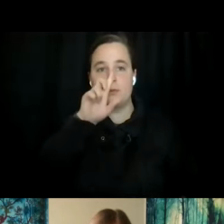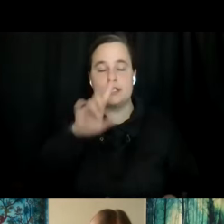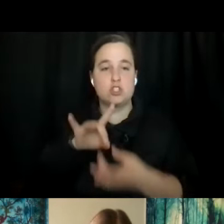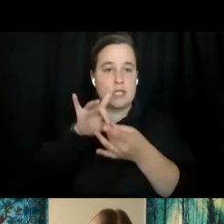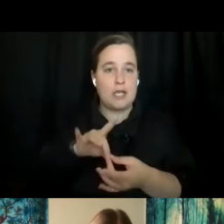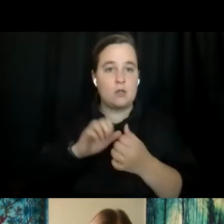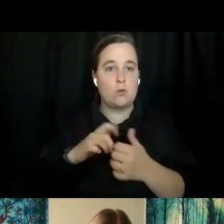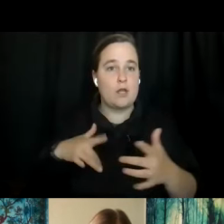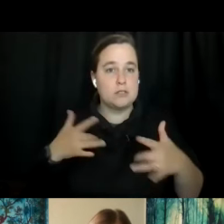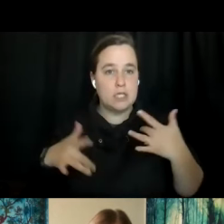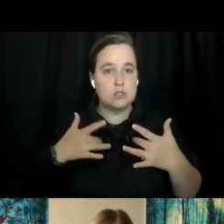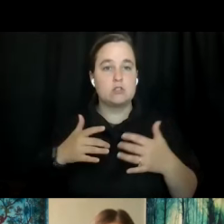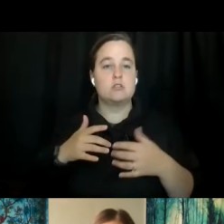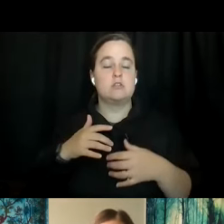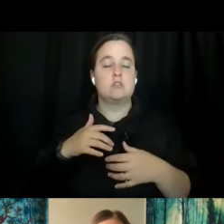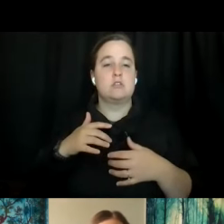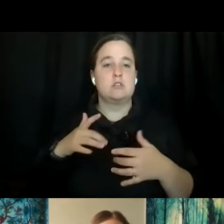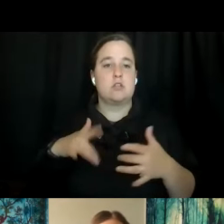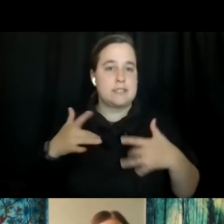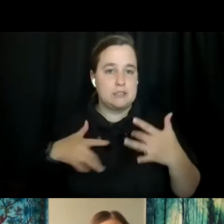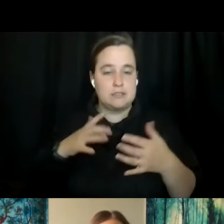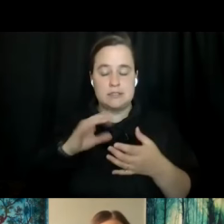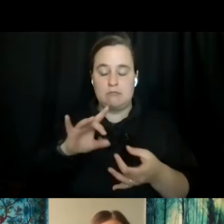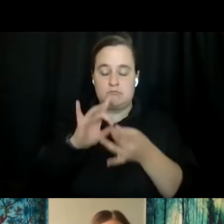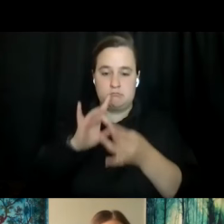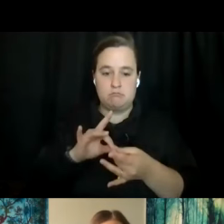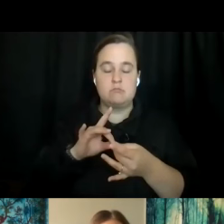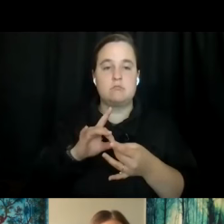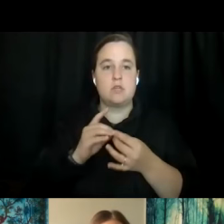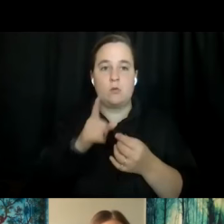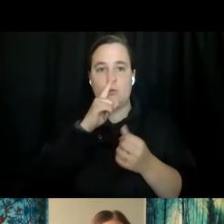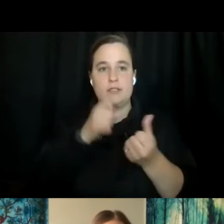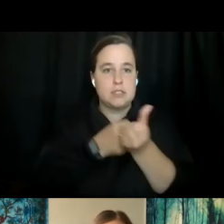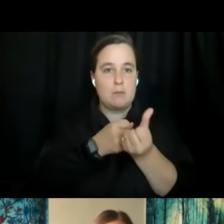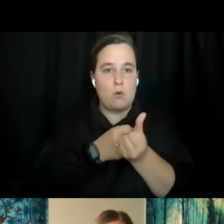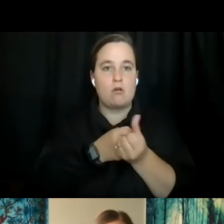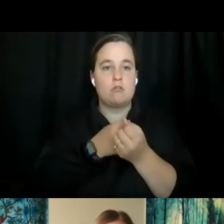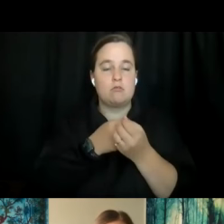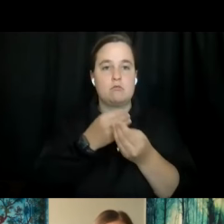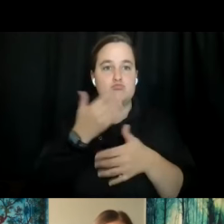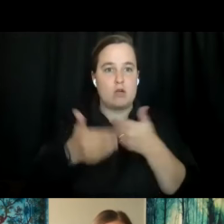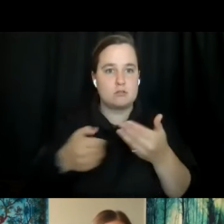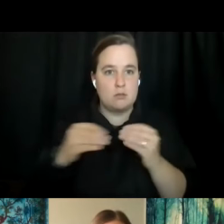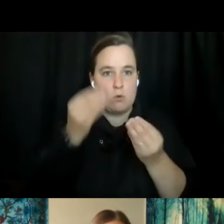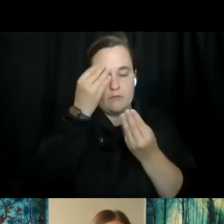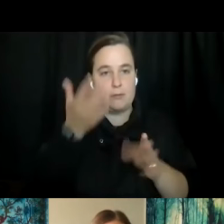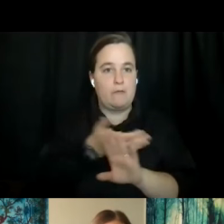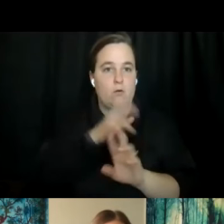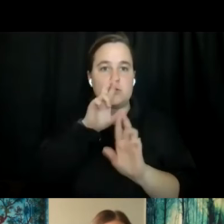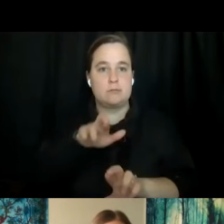motor movements. So then we can promote information processing from there and building those neural